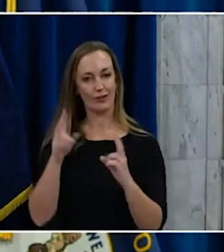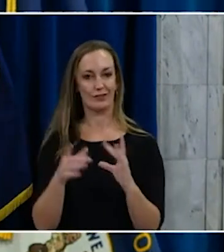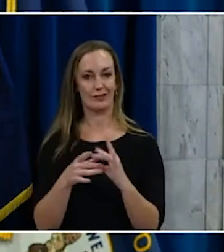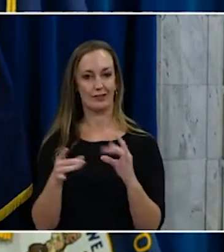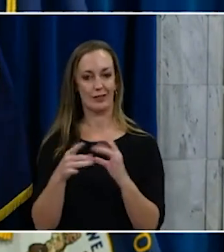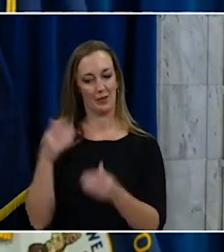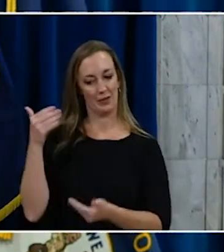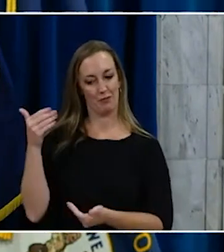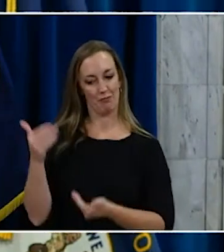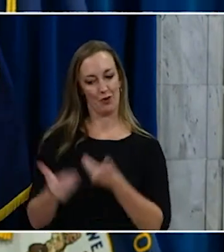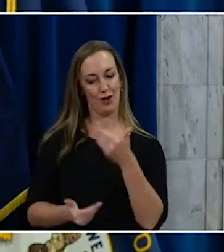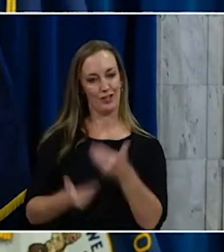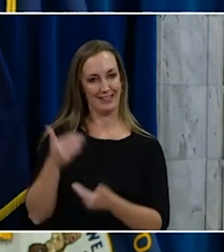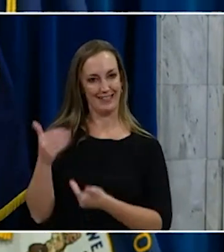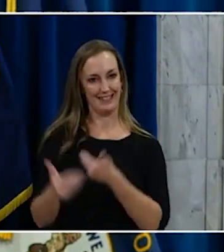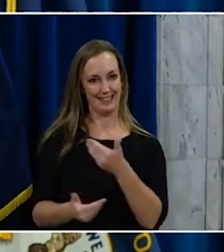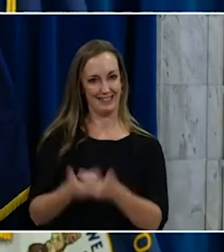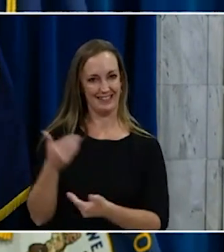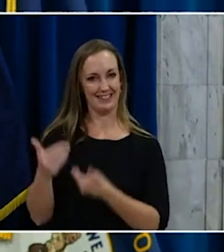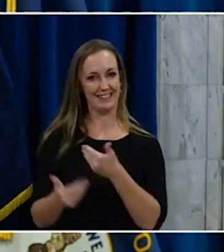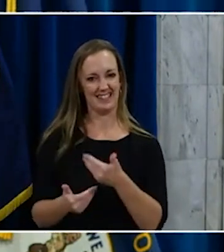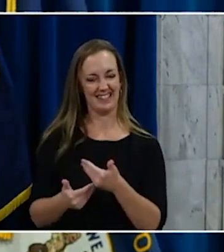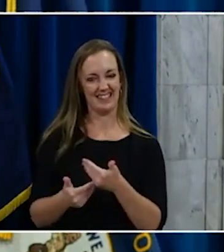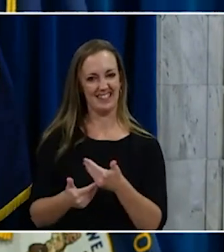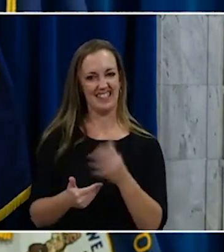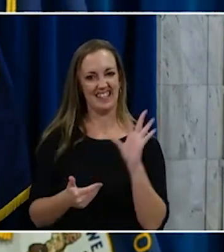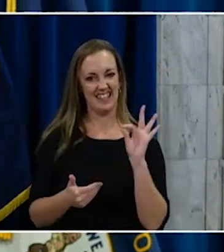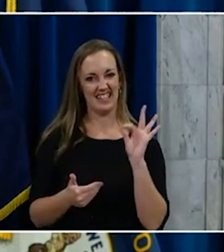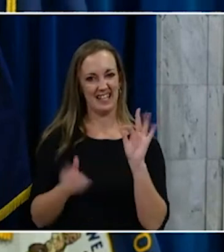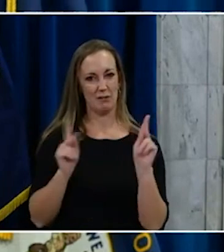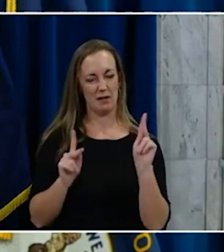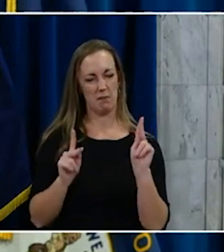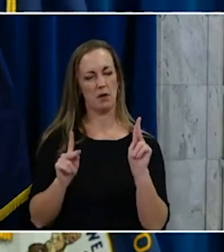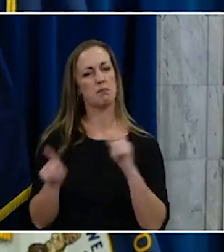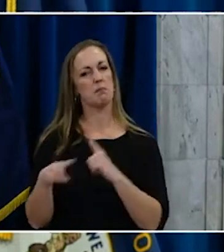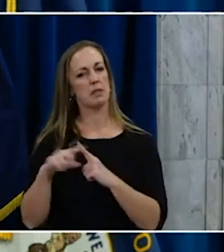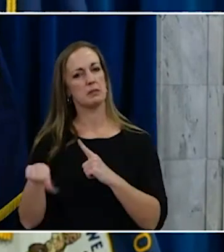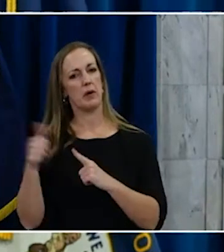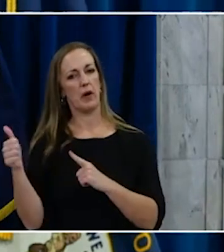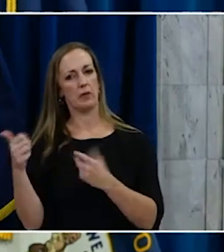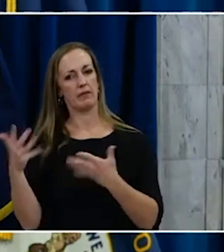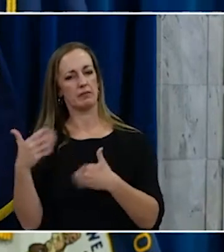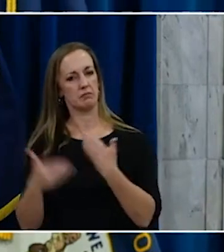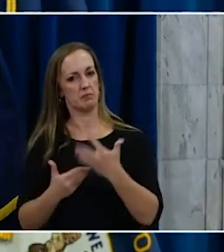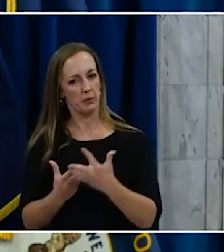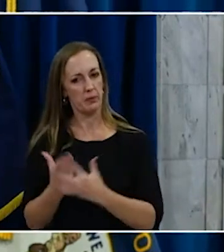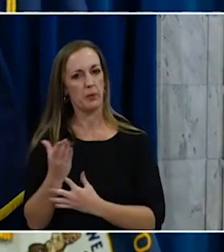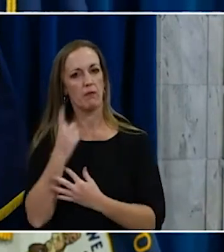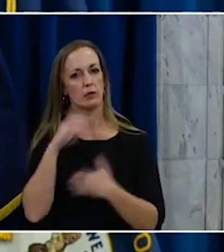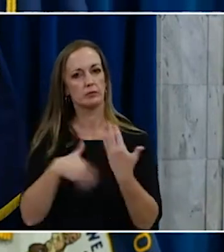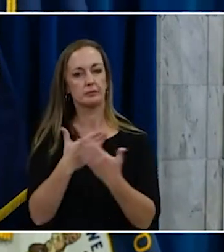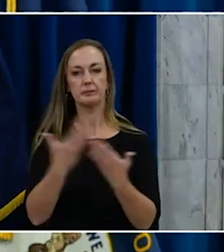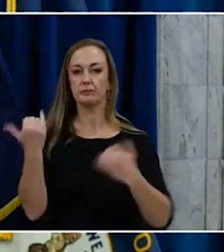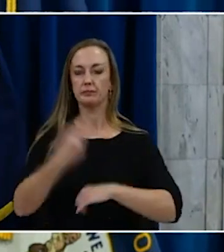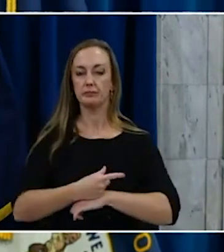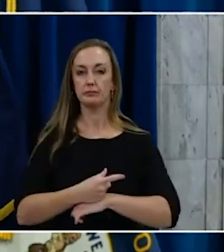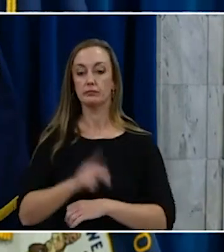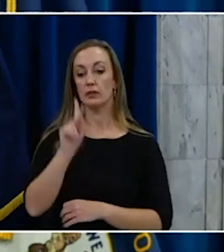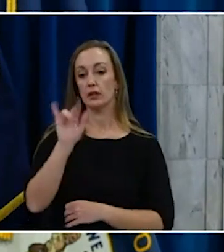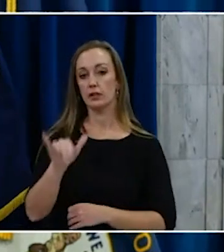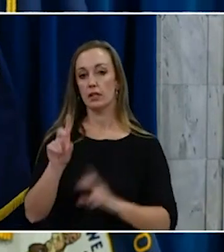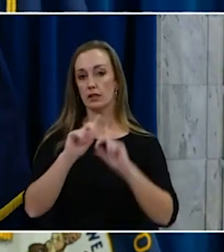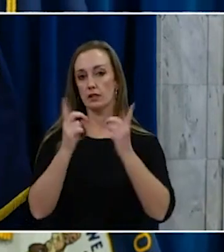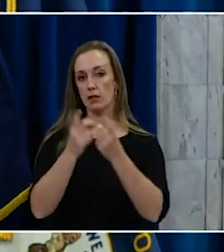about the process that these nine individuals and so many others went through to get to this point. The Kentucky